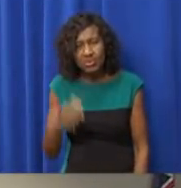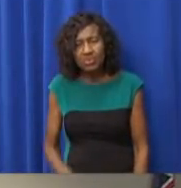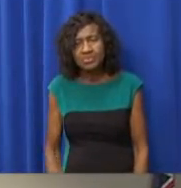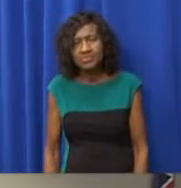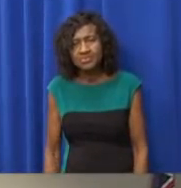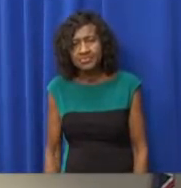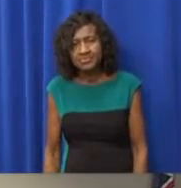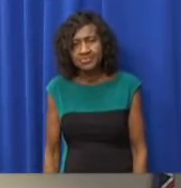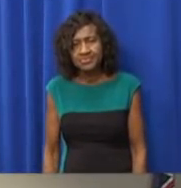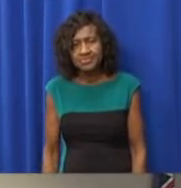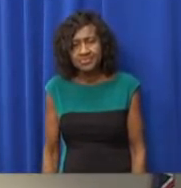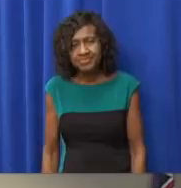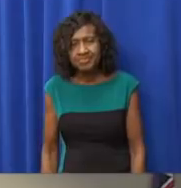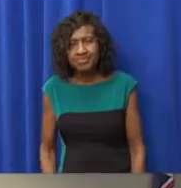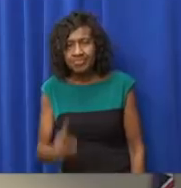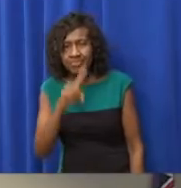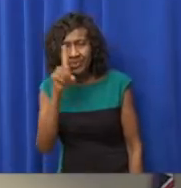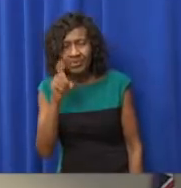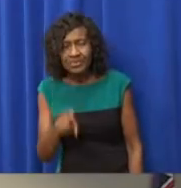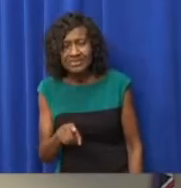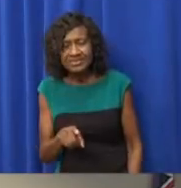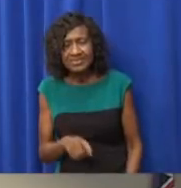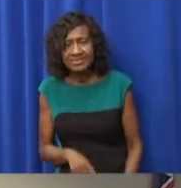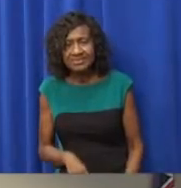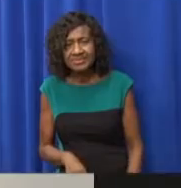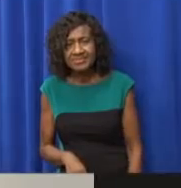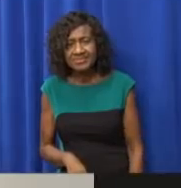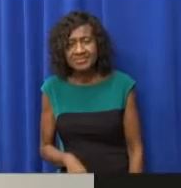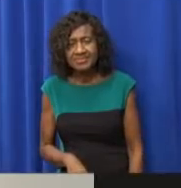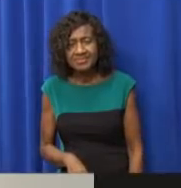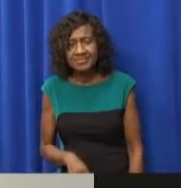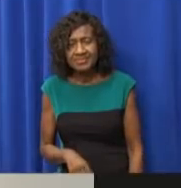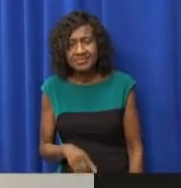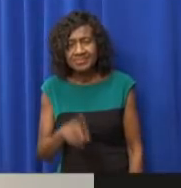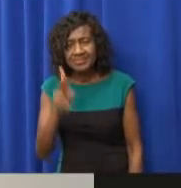Kayla from the media from the Compass. Kayla, please go ahead.